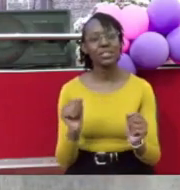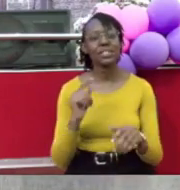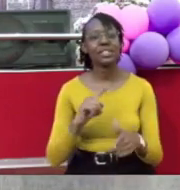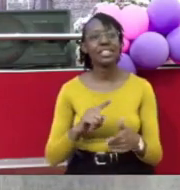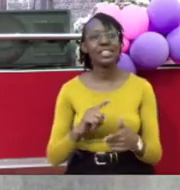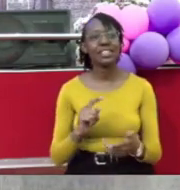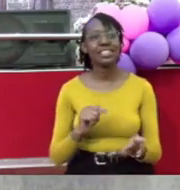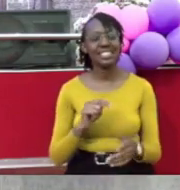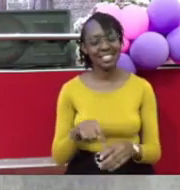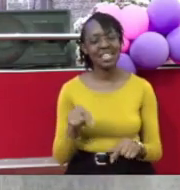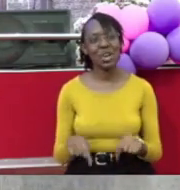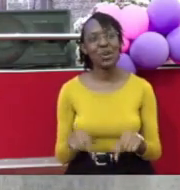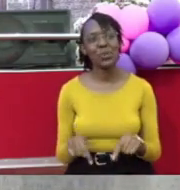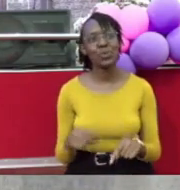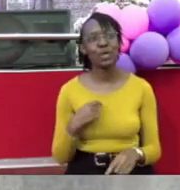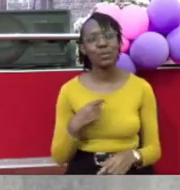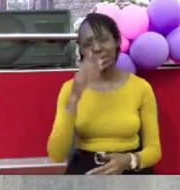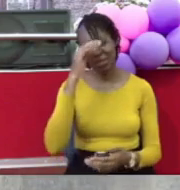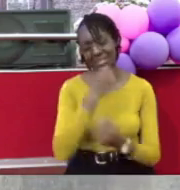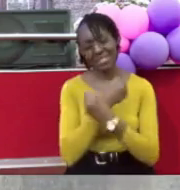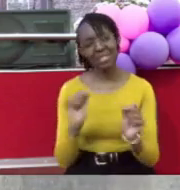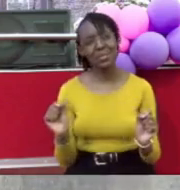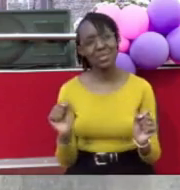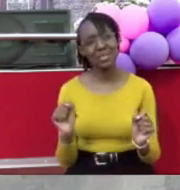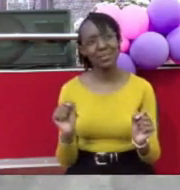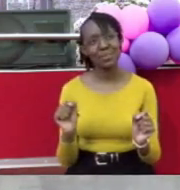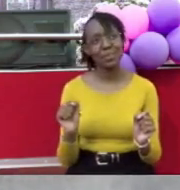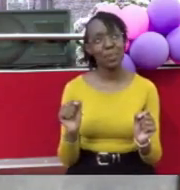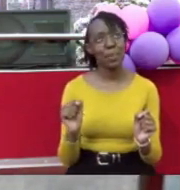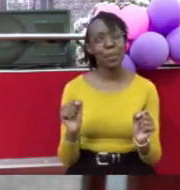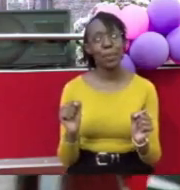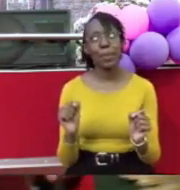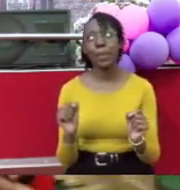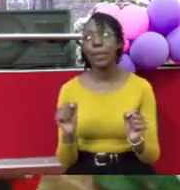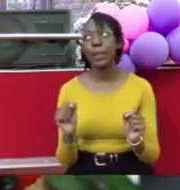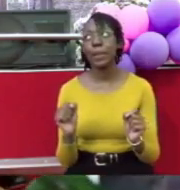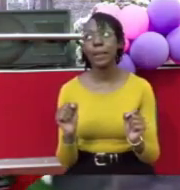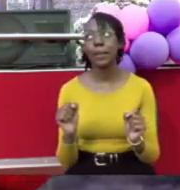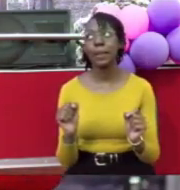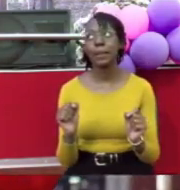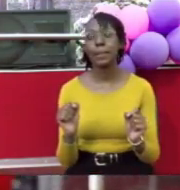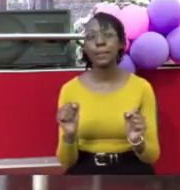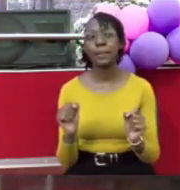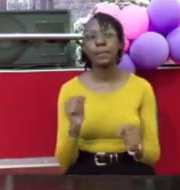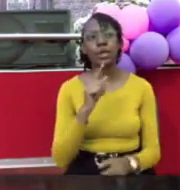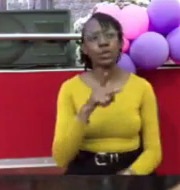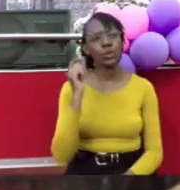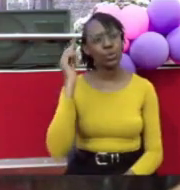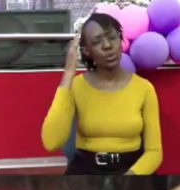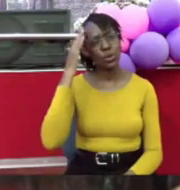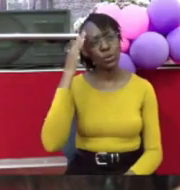leo nimeokolewa. Nimeokoka. You don't have to, you will know how to, you will gain salvation as you walk. Utajua